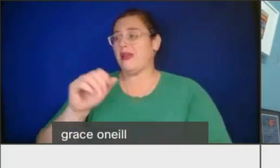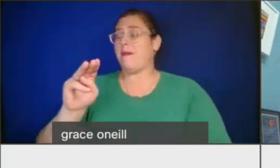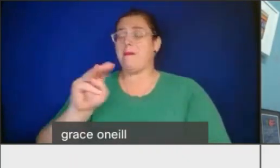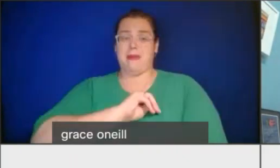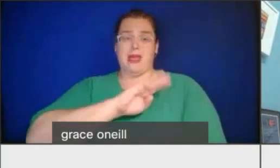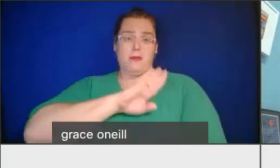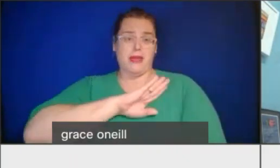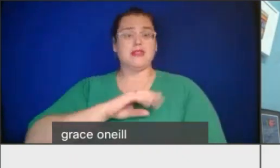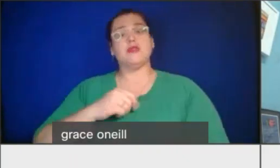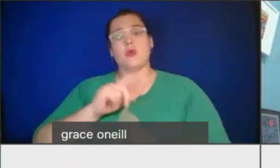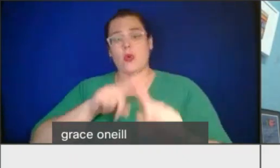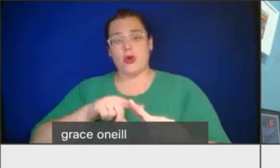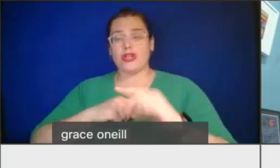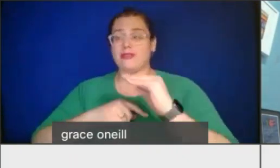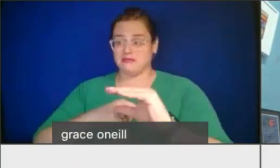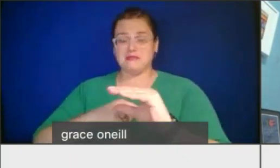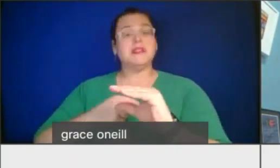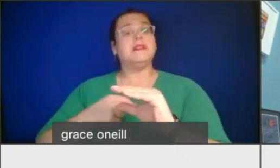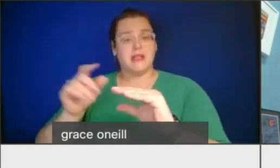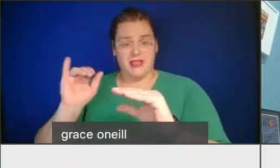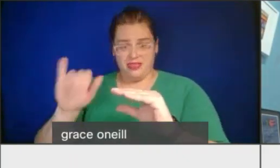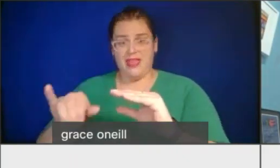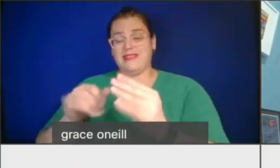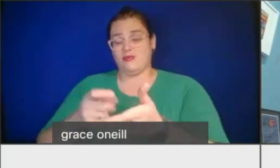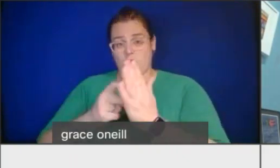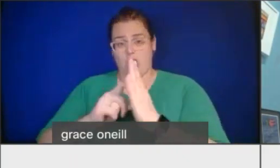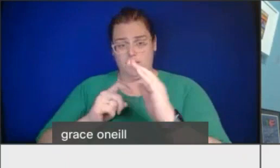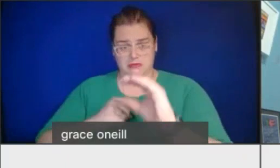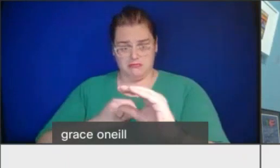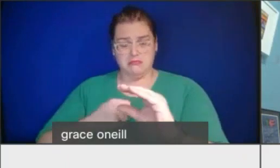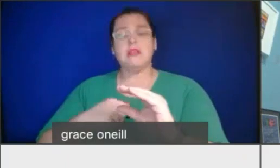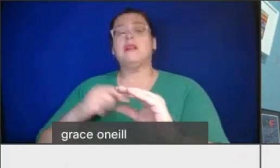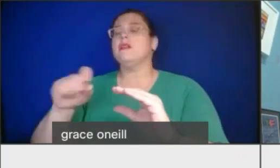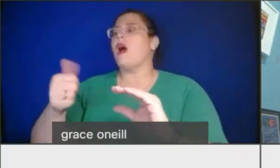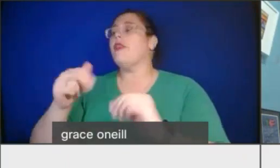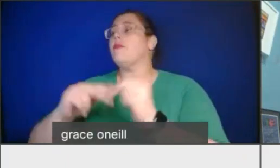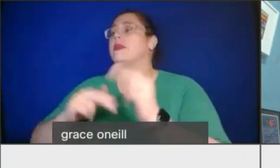that individual businesses could certainly go beyond that.